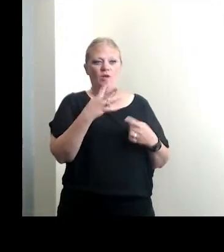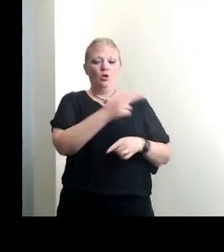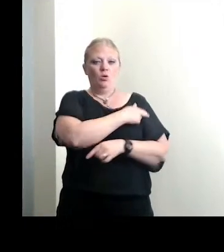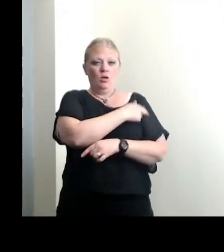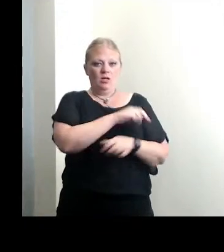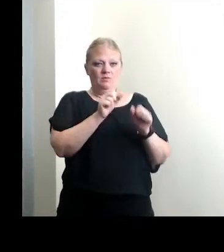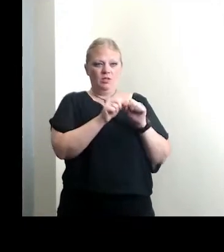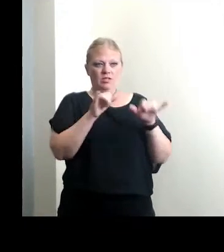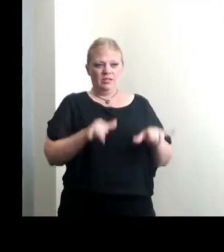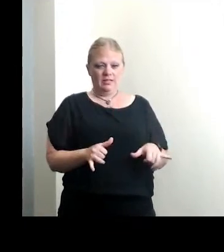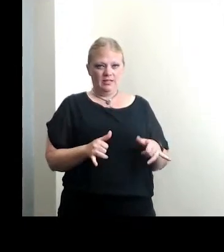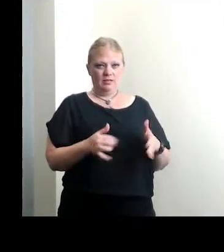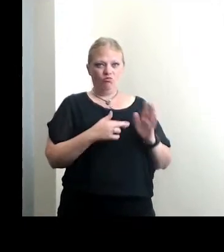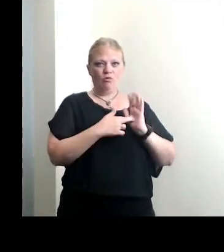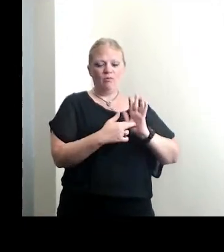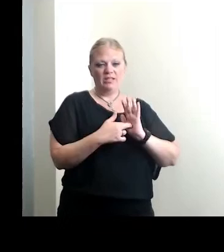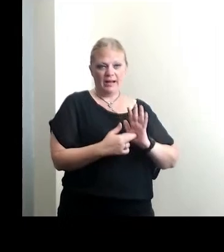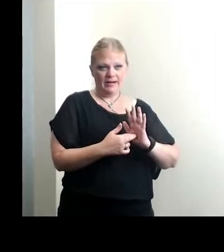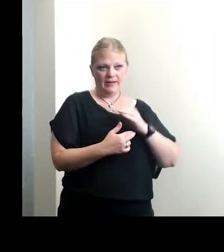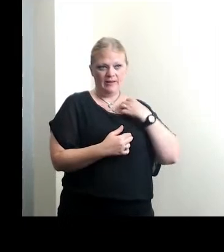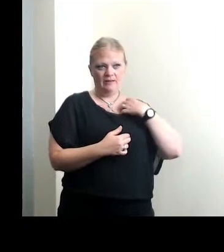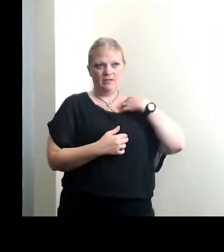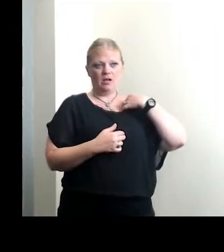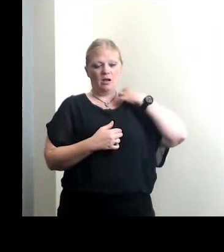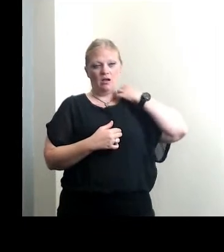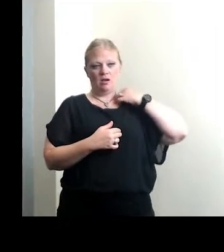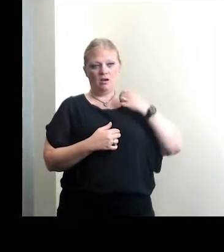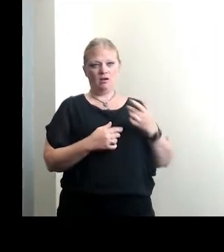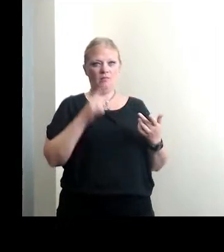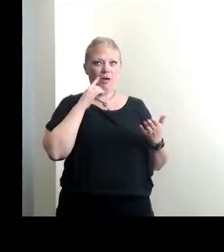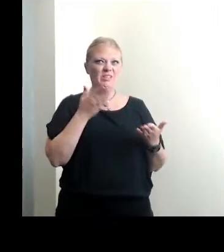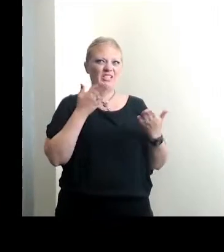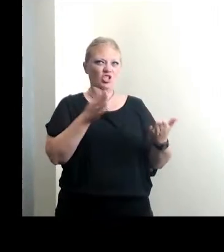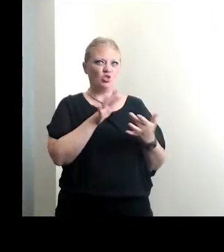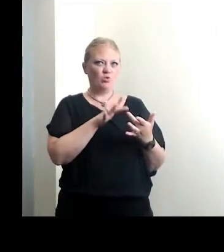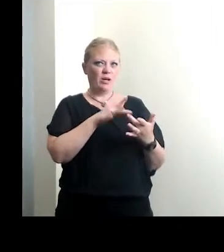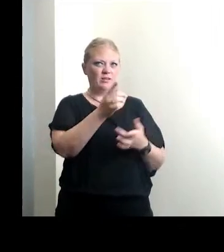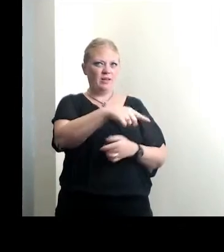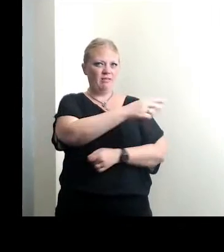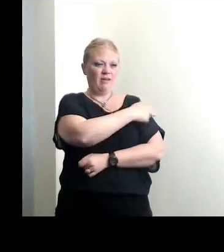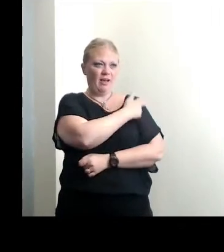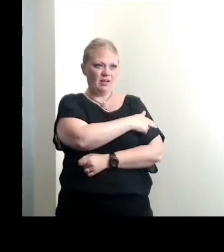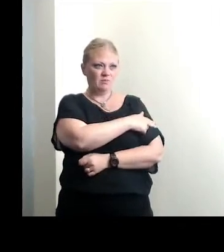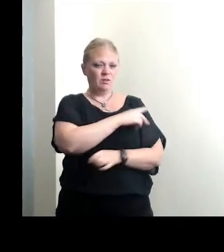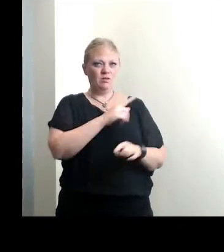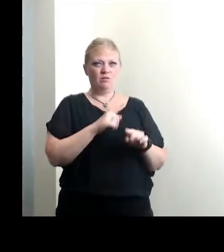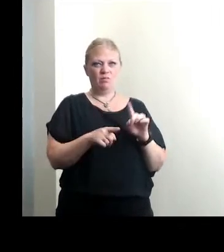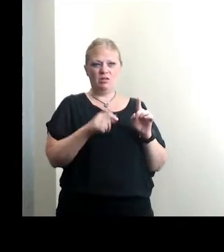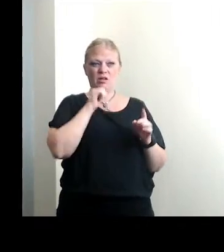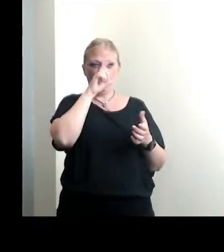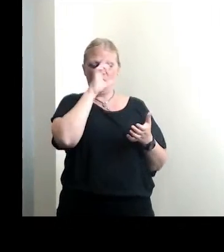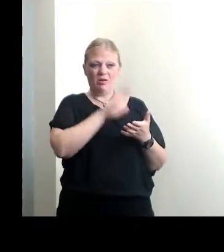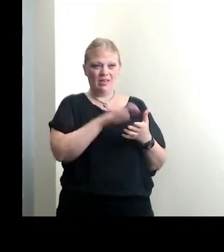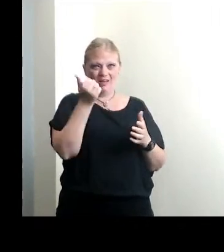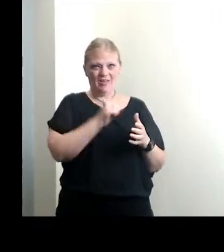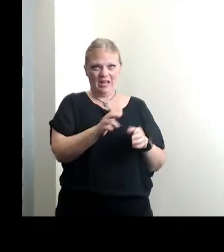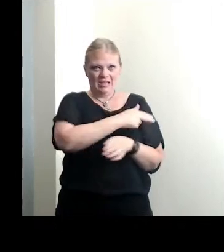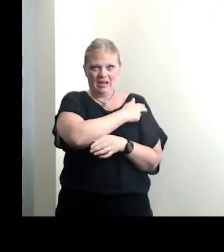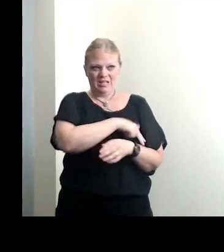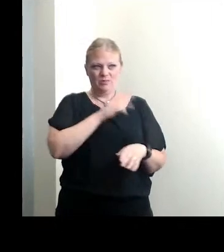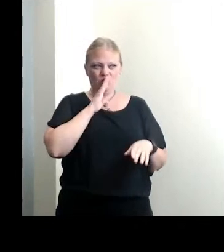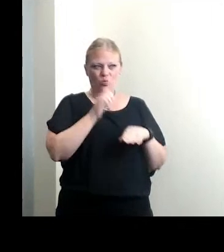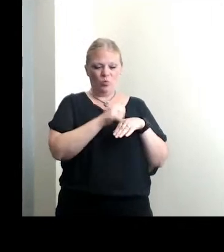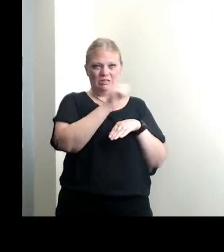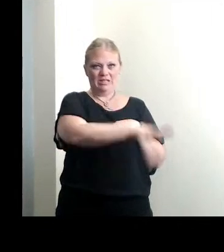hospital system and representatives. I would suggest you contact them, but I don't believe any hospital system at this point is